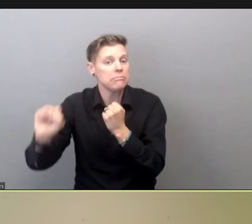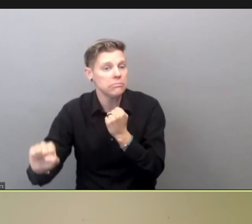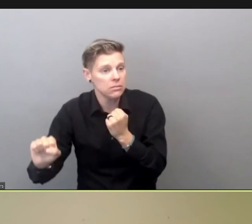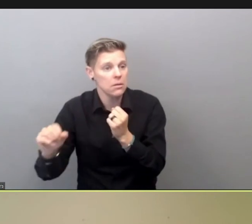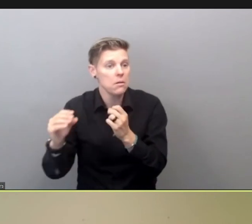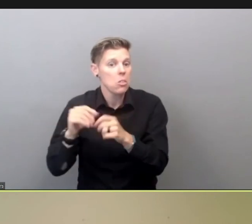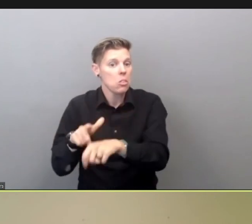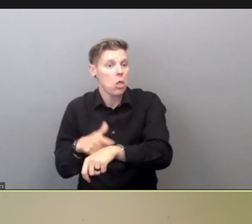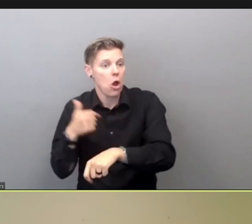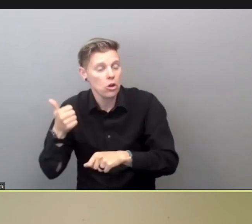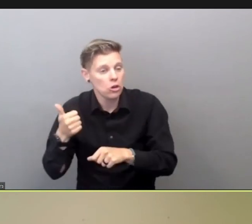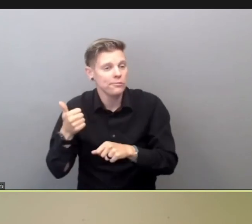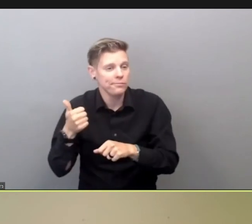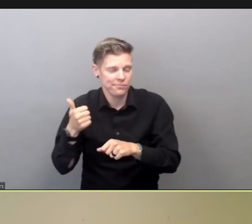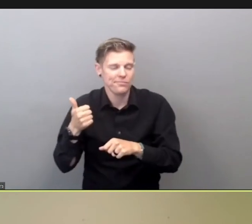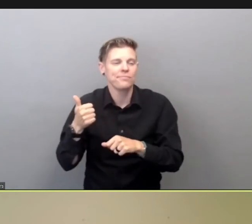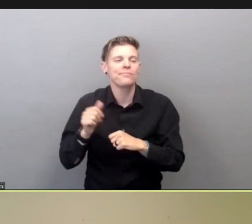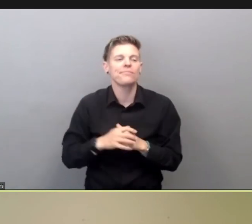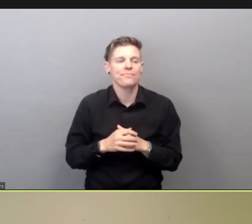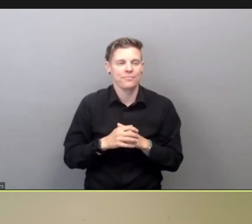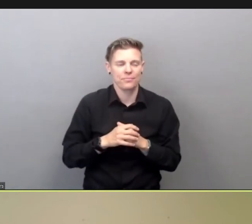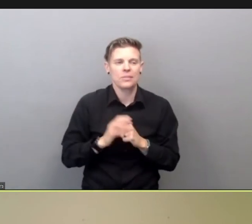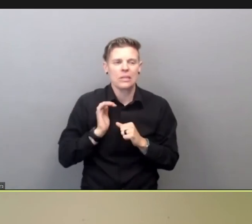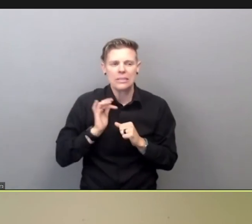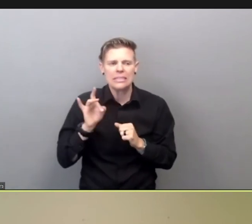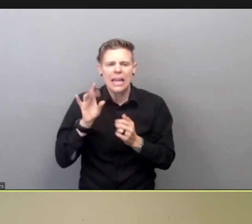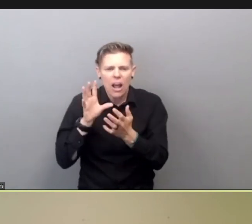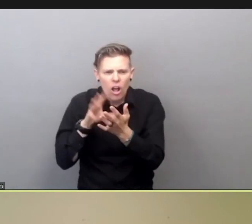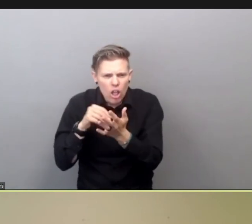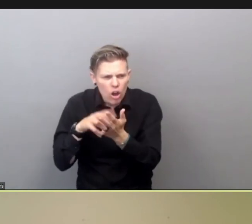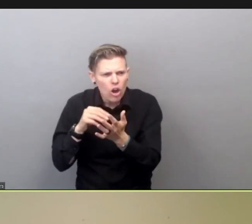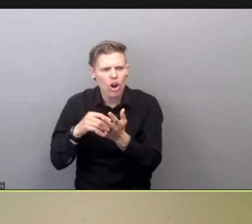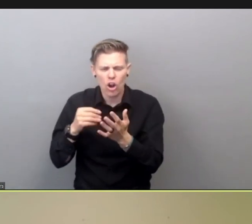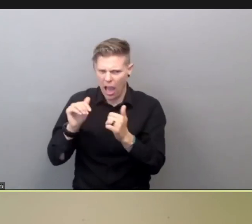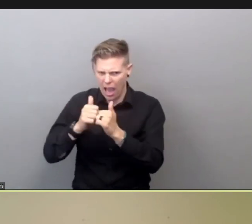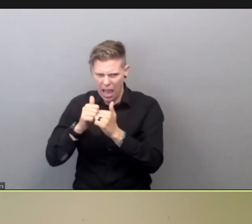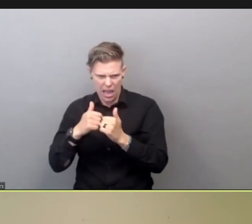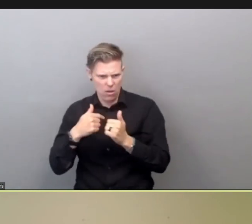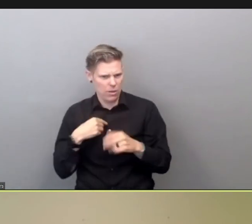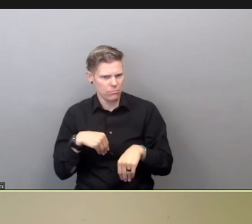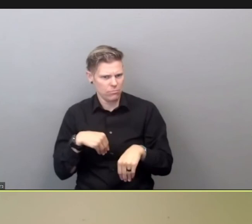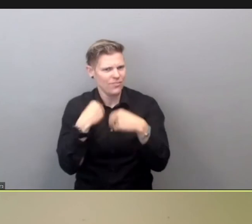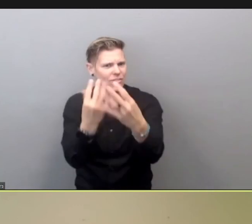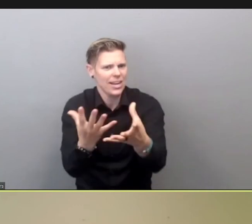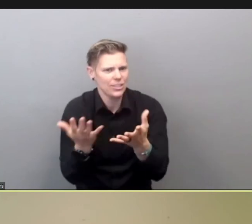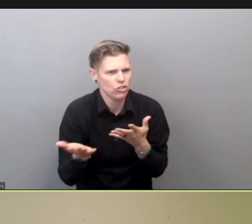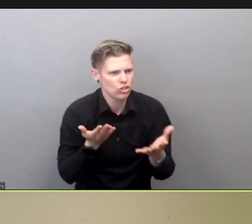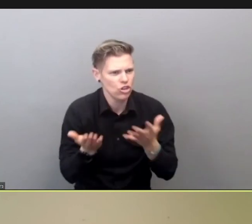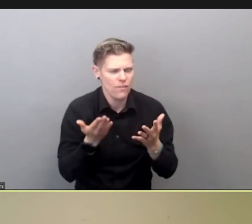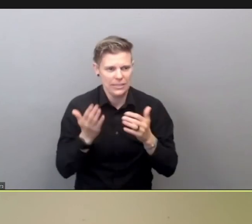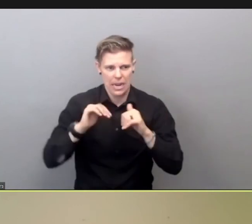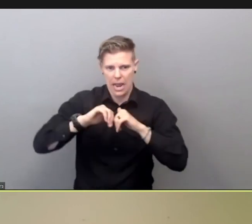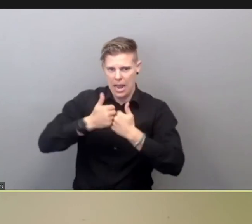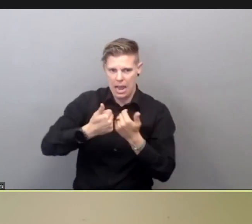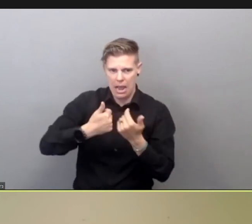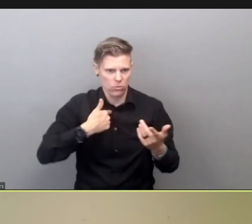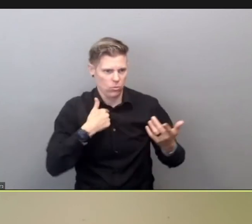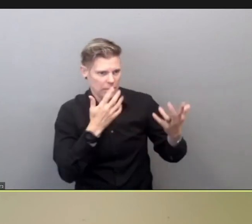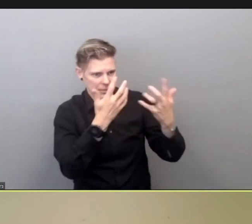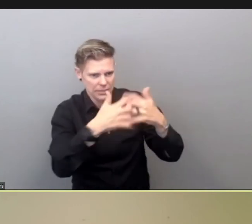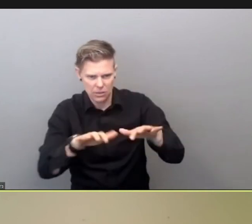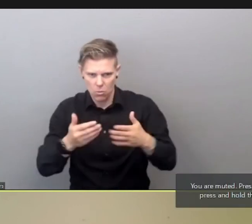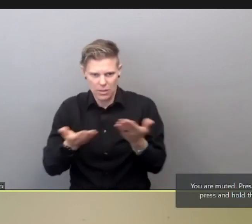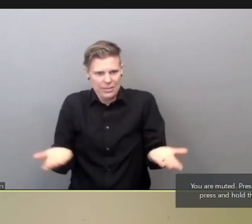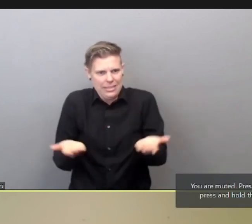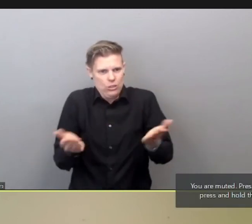service, about communications with our constituents, about fraud prevention, staffing, you name it. I think the learning curve was steep,